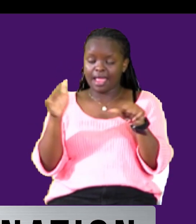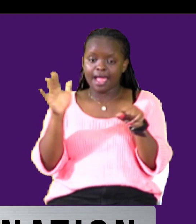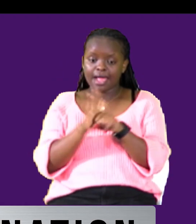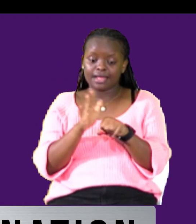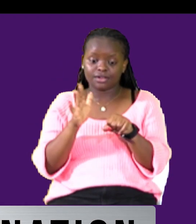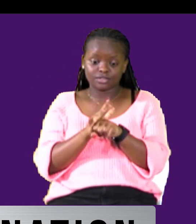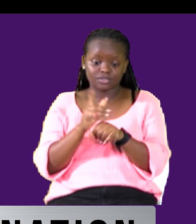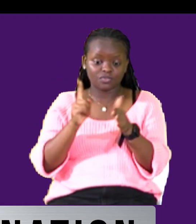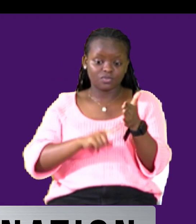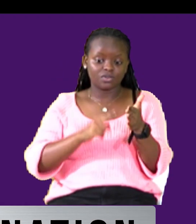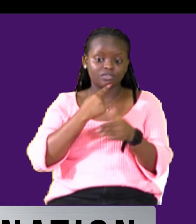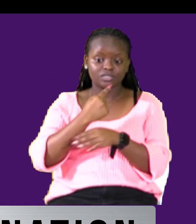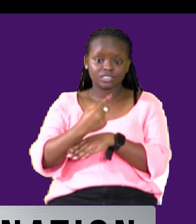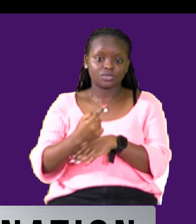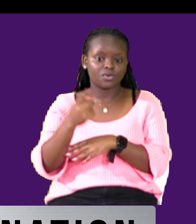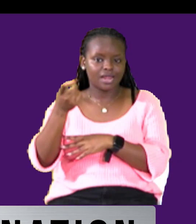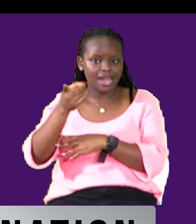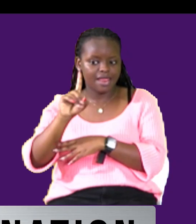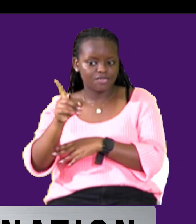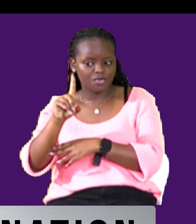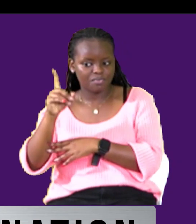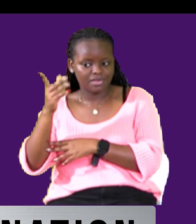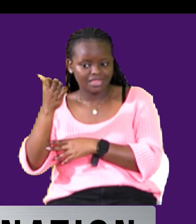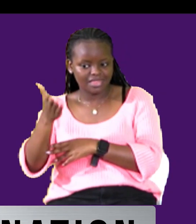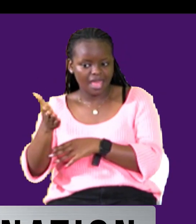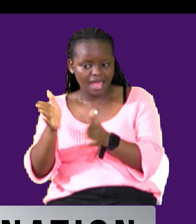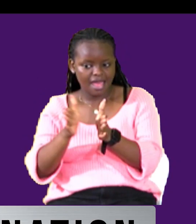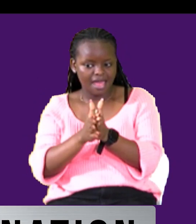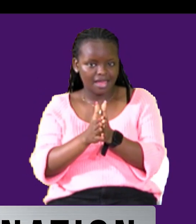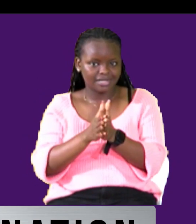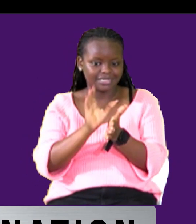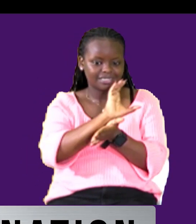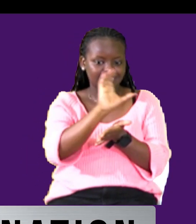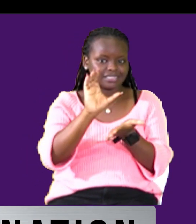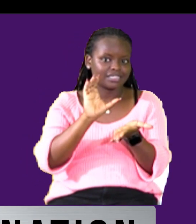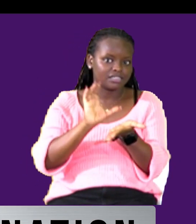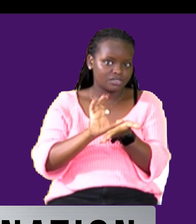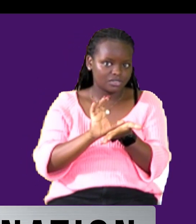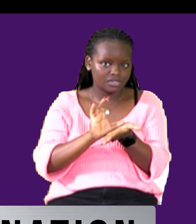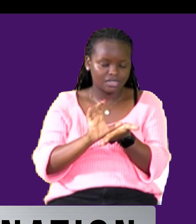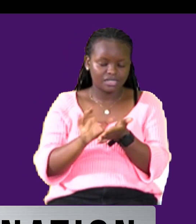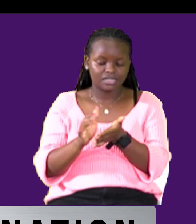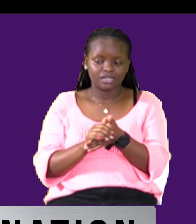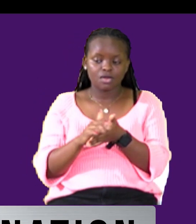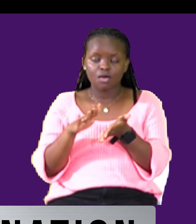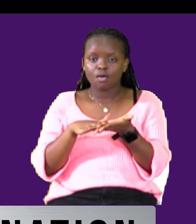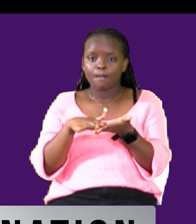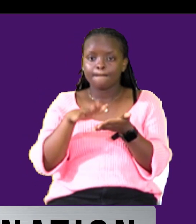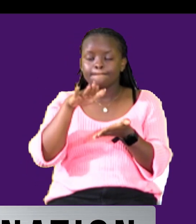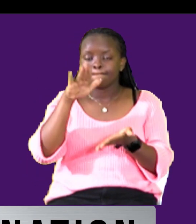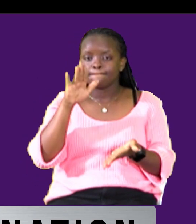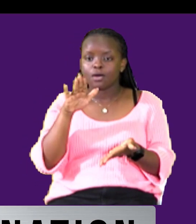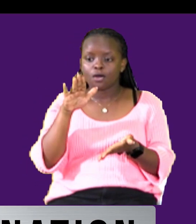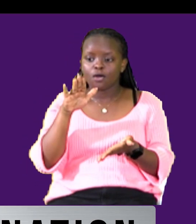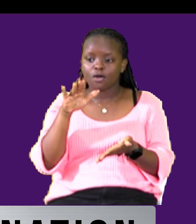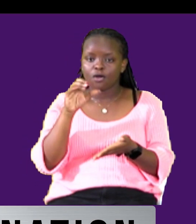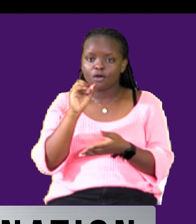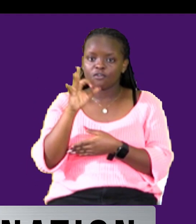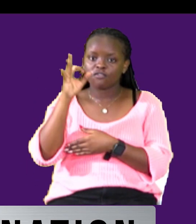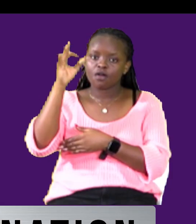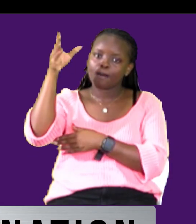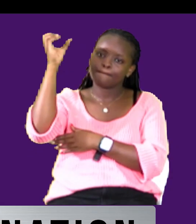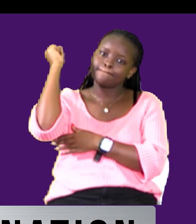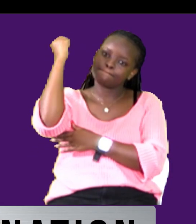we saw in Nairobi and in Mlima was more of